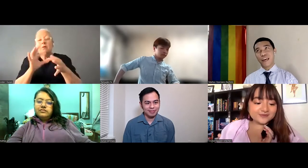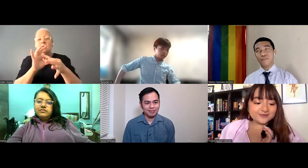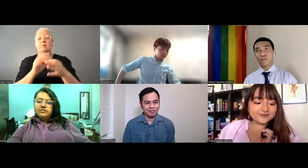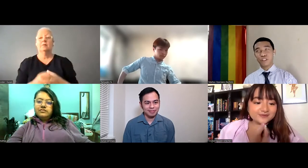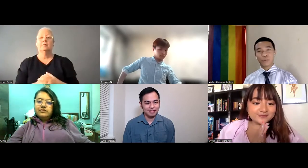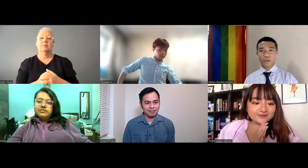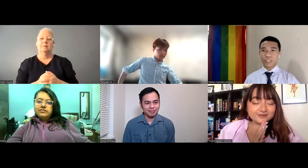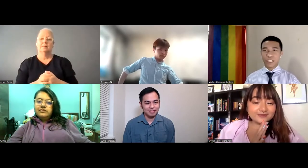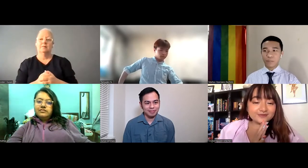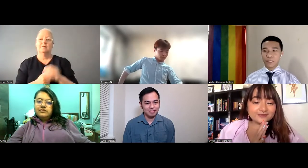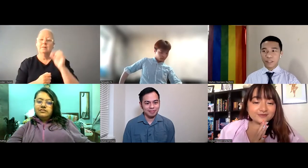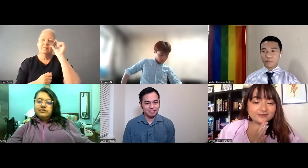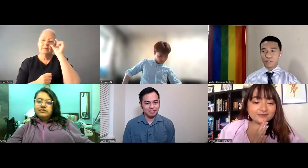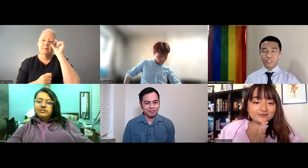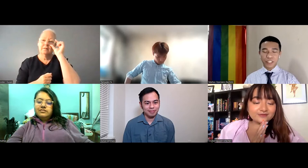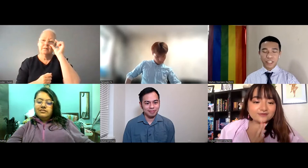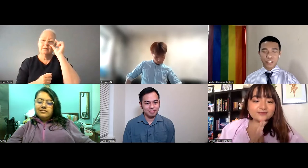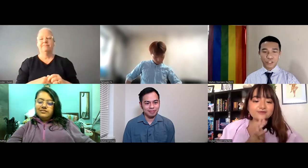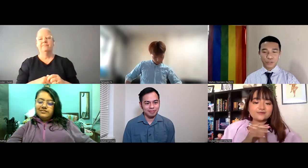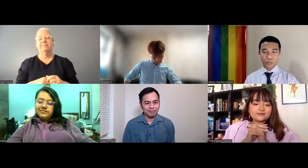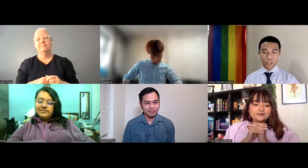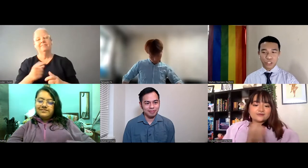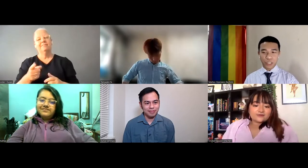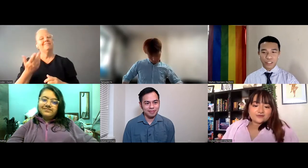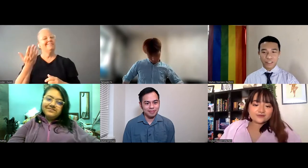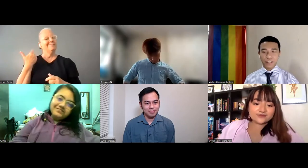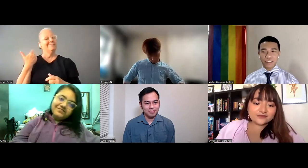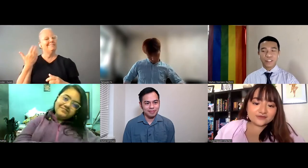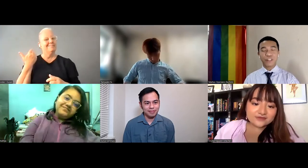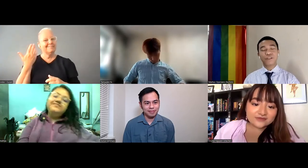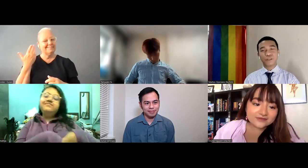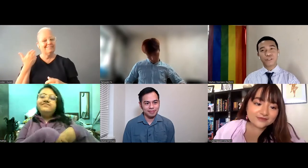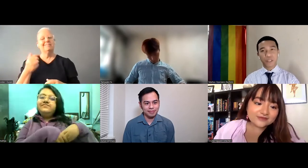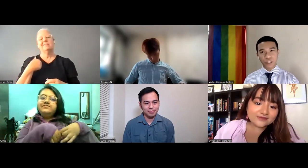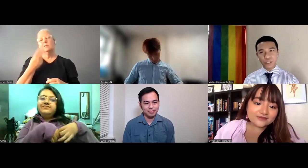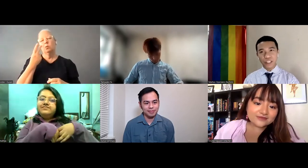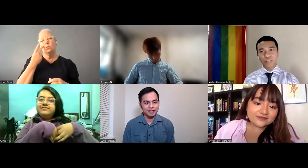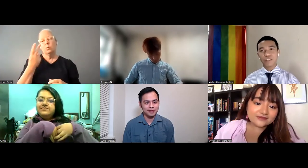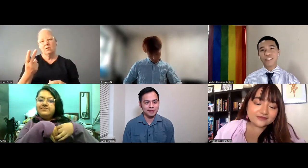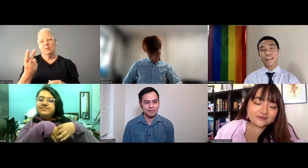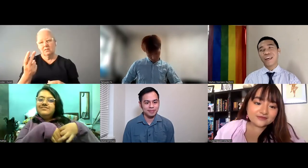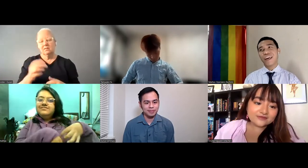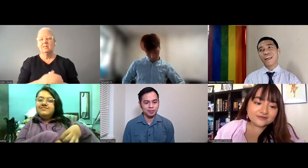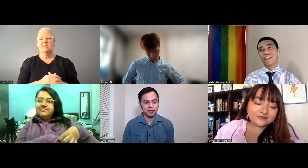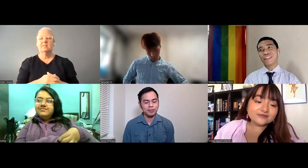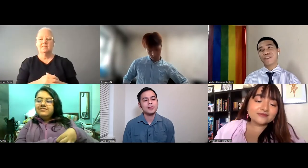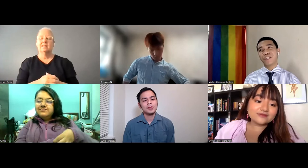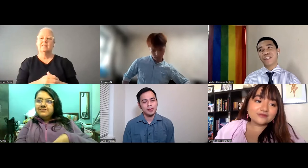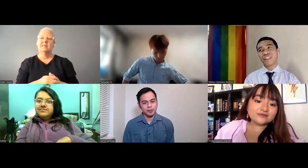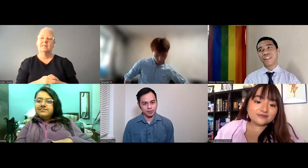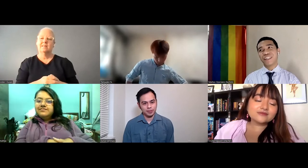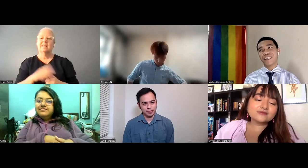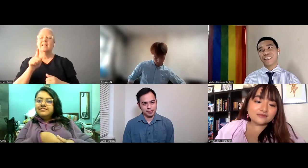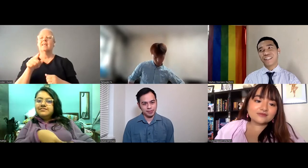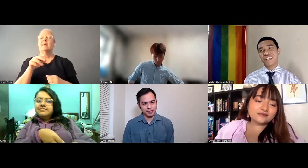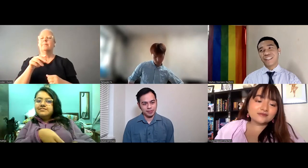But I haven't watched it when I was a kid, but recently I just watched a series called Special on Netflix, and it